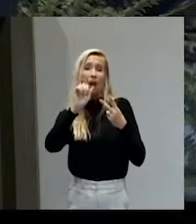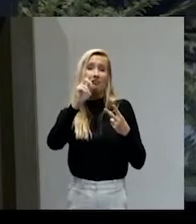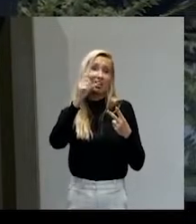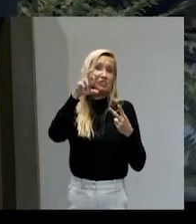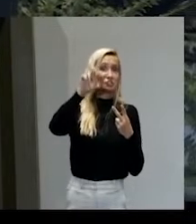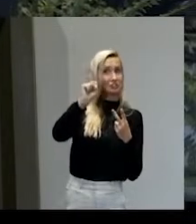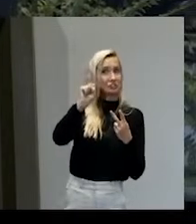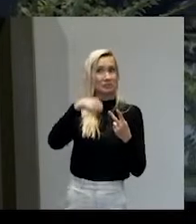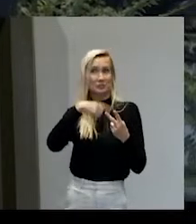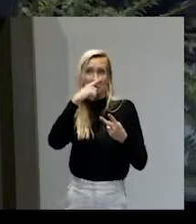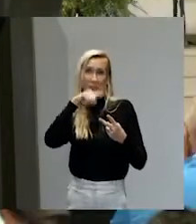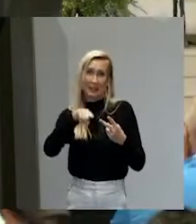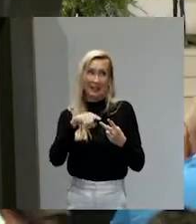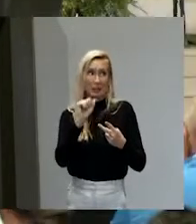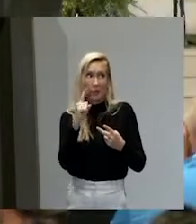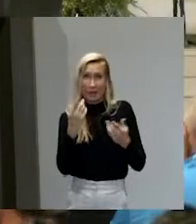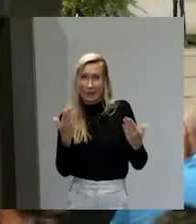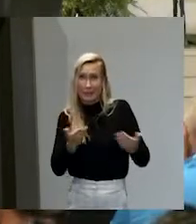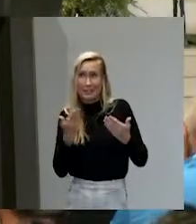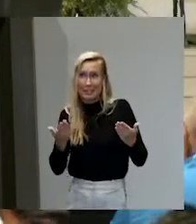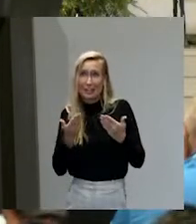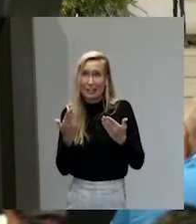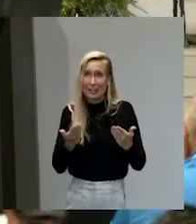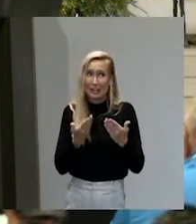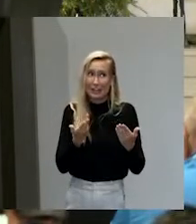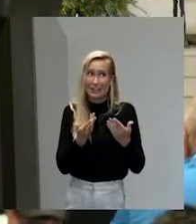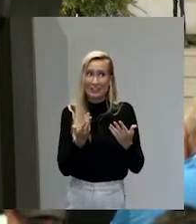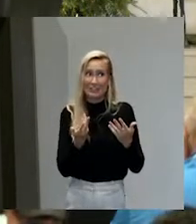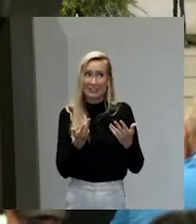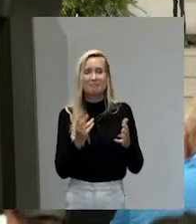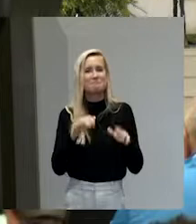Just one more. Yeah. I'll be back.